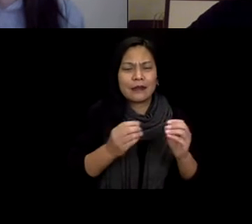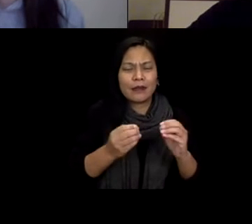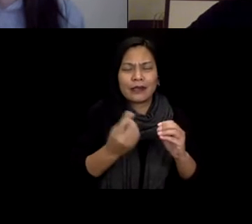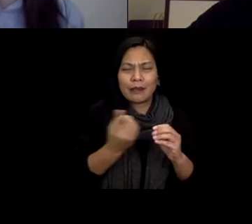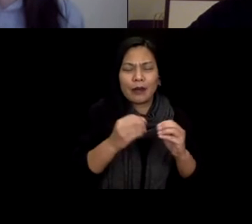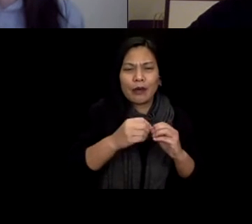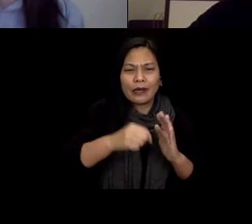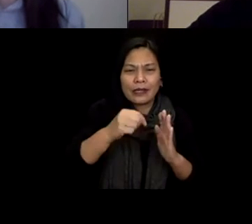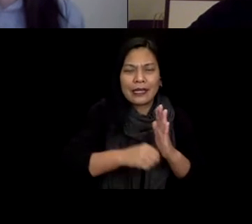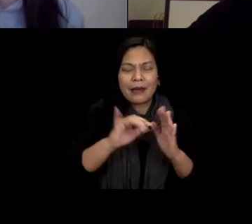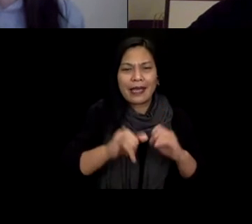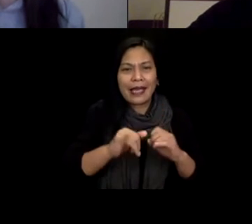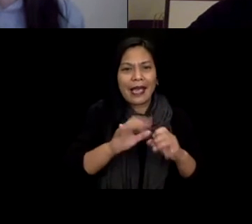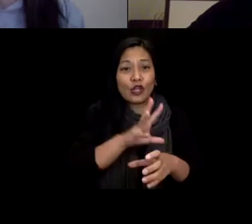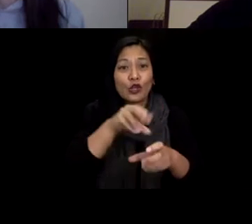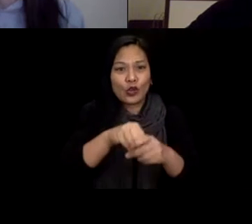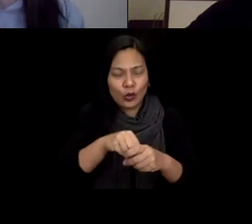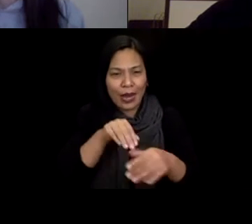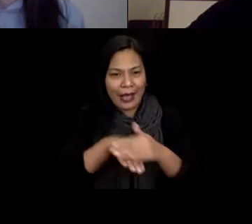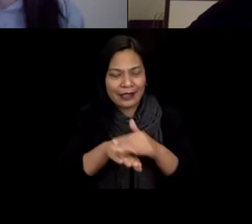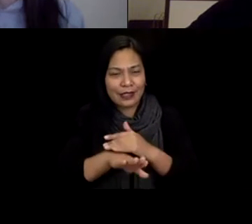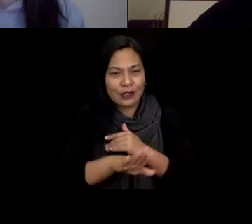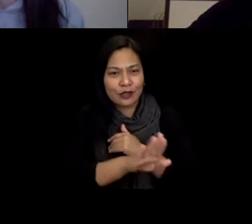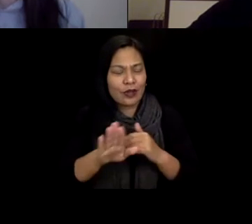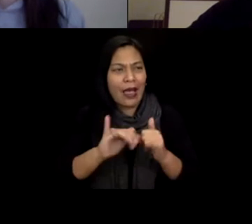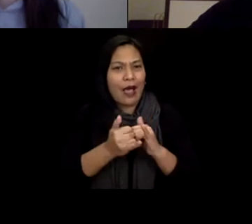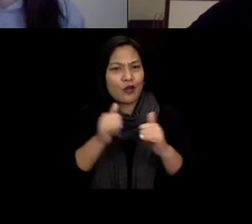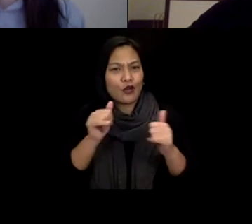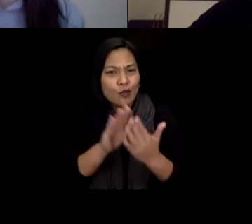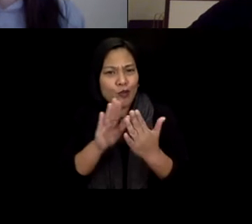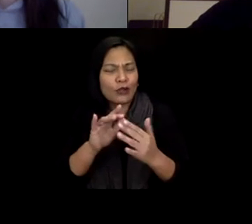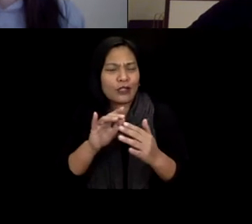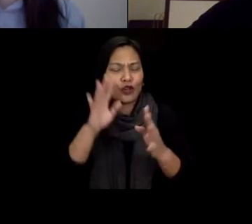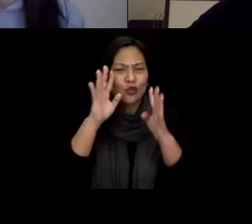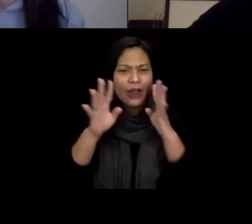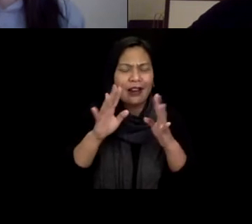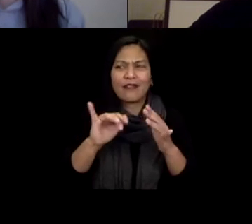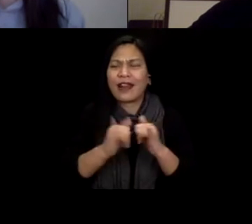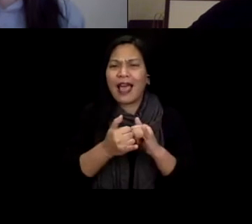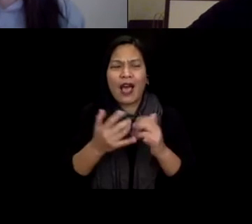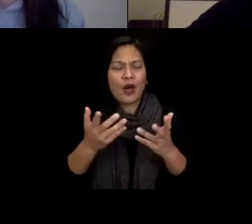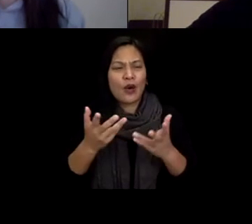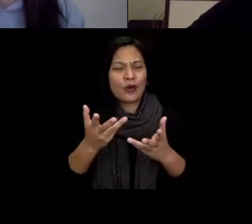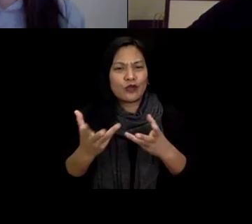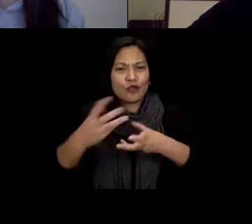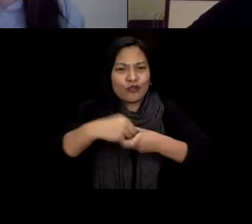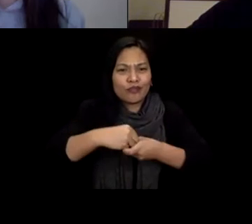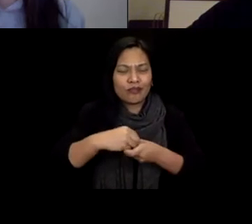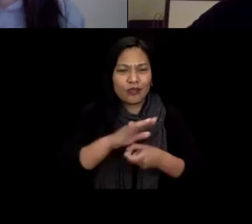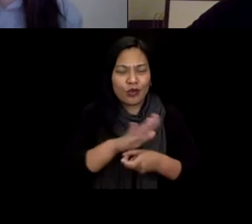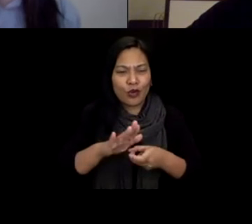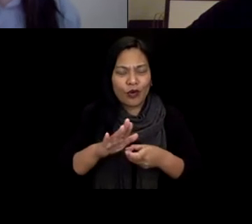be creative and, you know, incorporate things like creative access into the